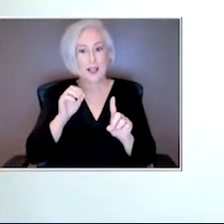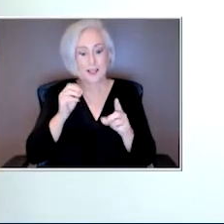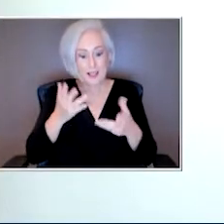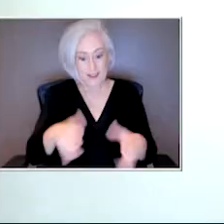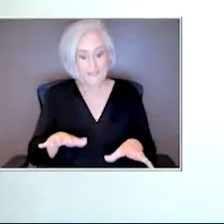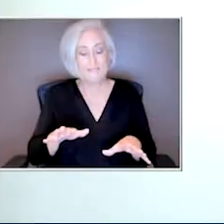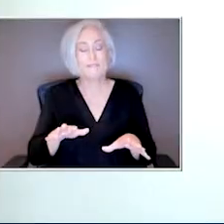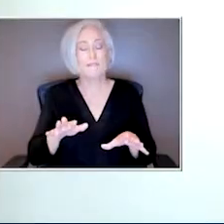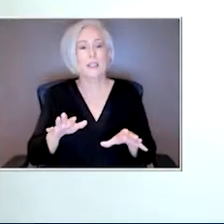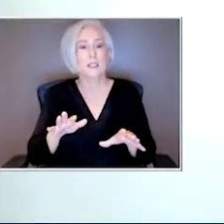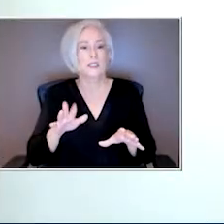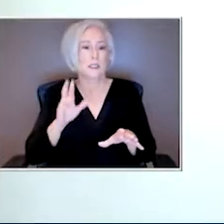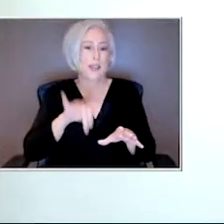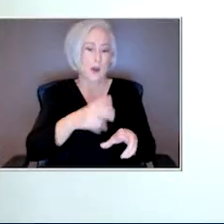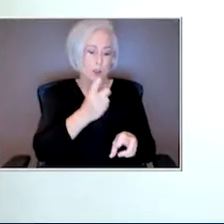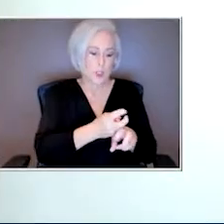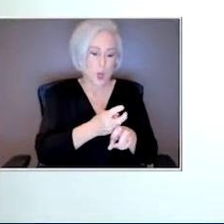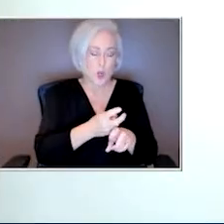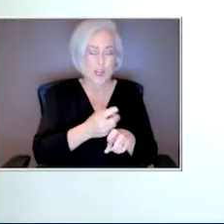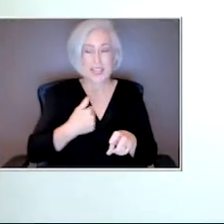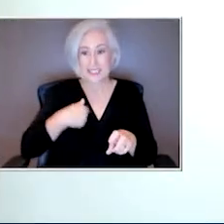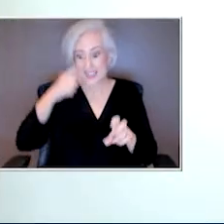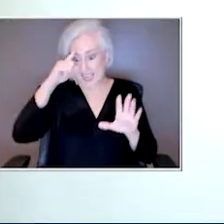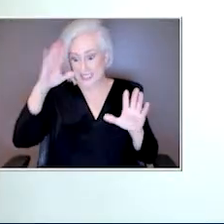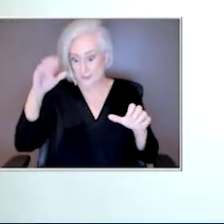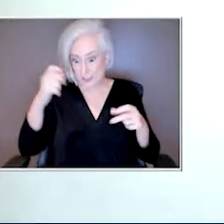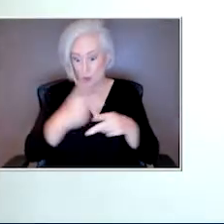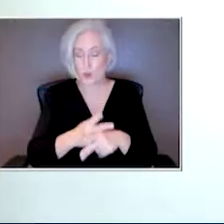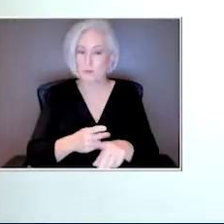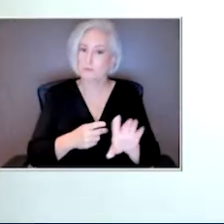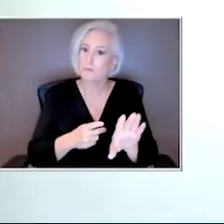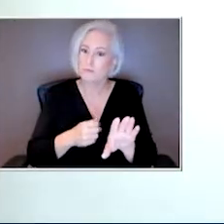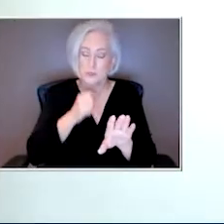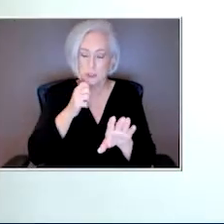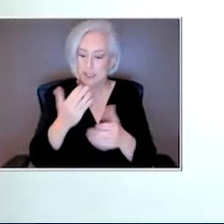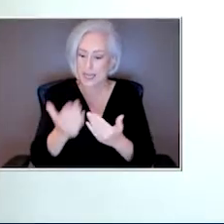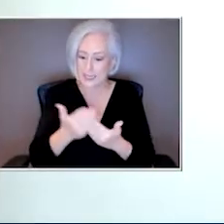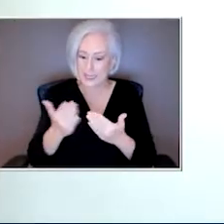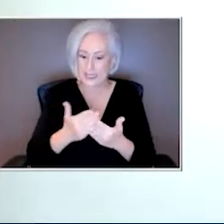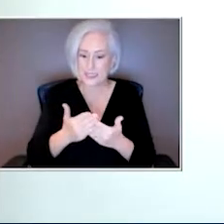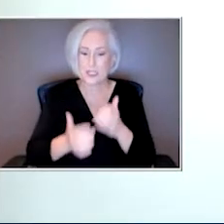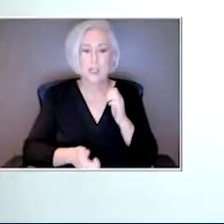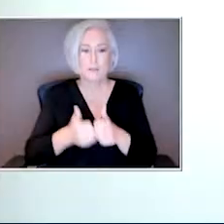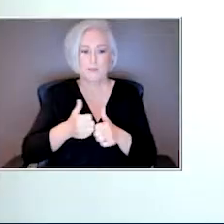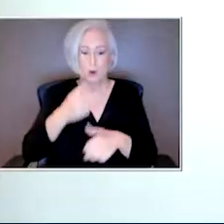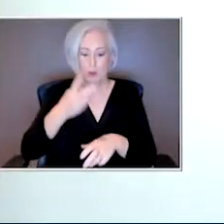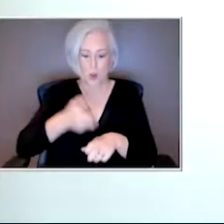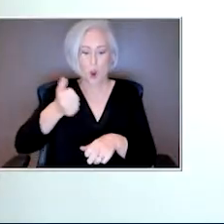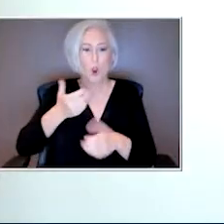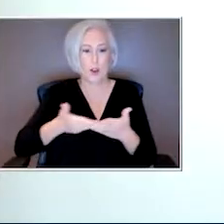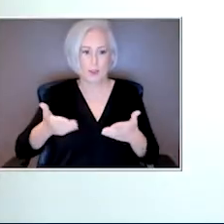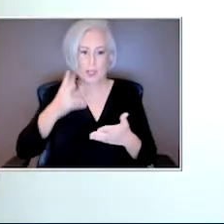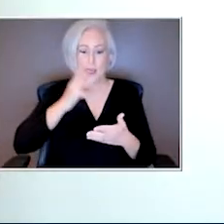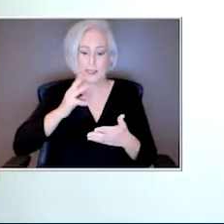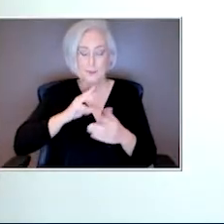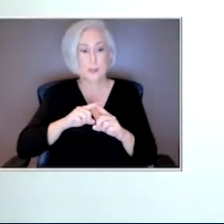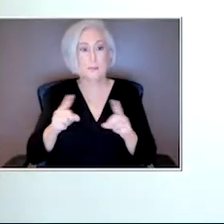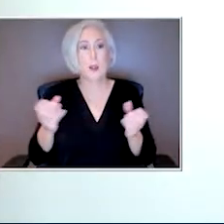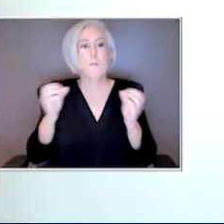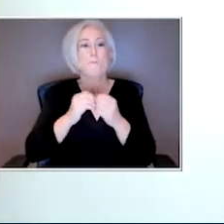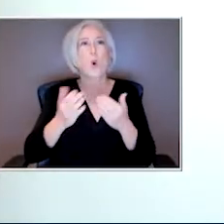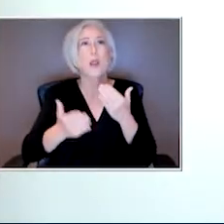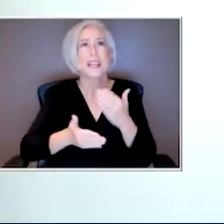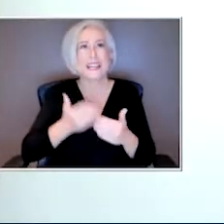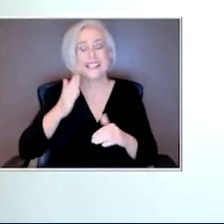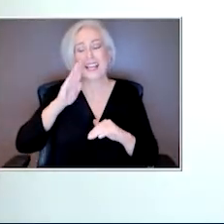think I was expecting a little bit worse. Not that chemo is at all easy. It was probably one of the hardest things I've been through, but easier than I think that